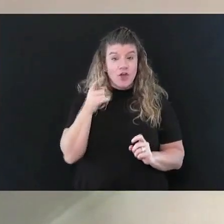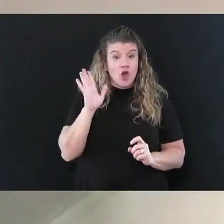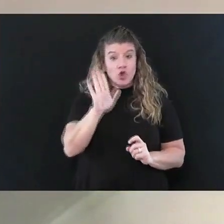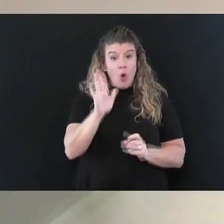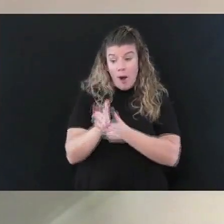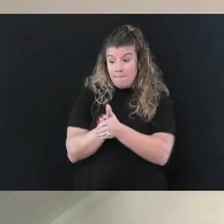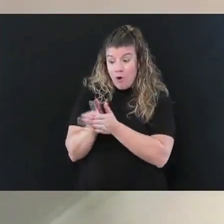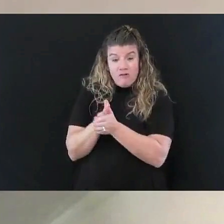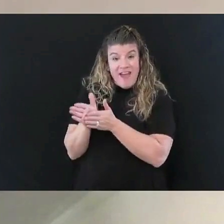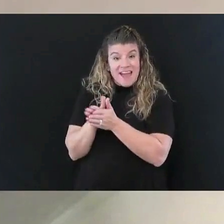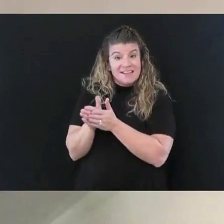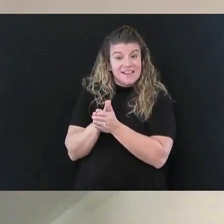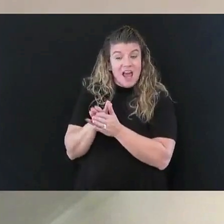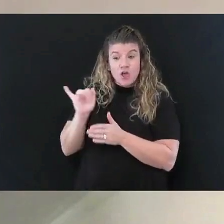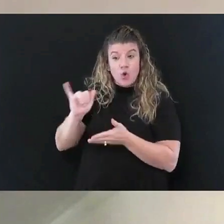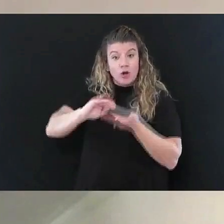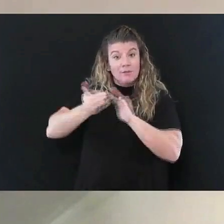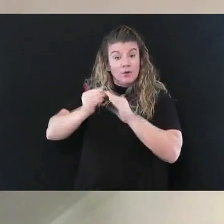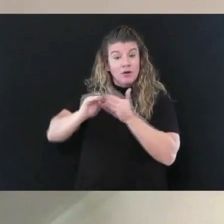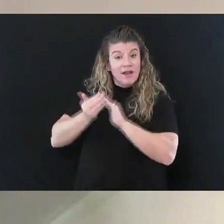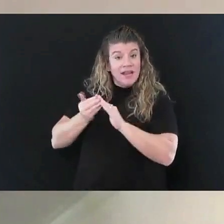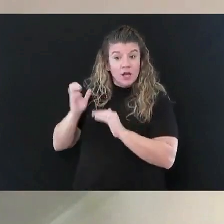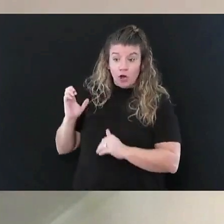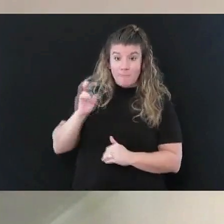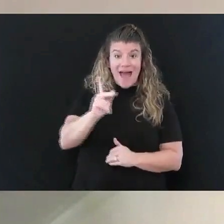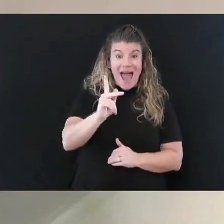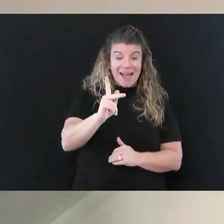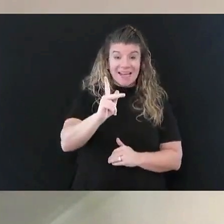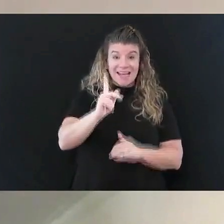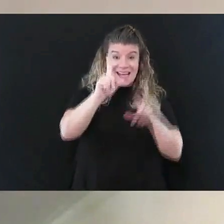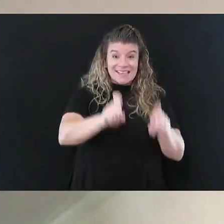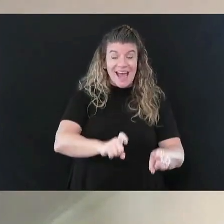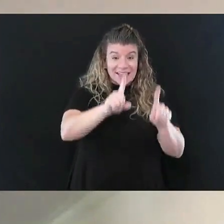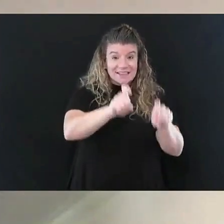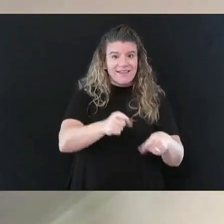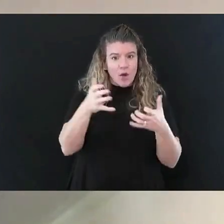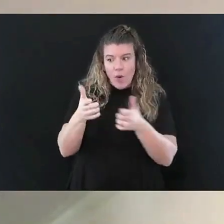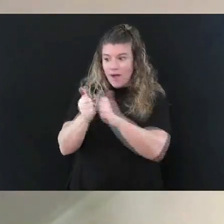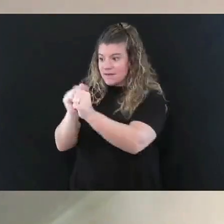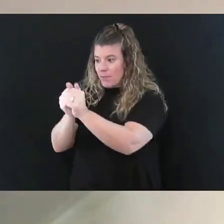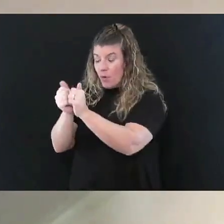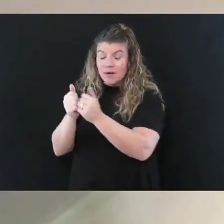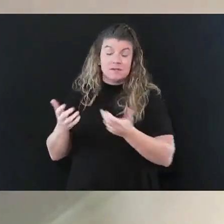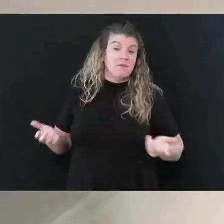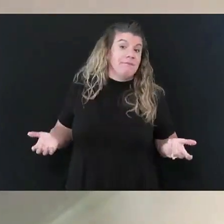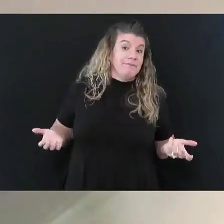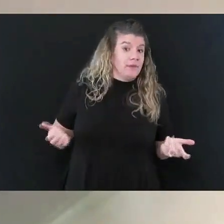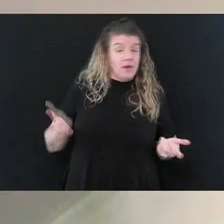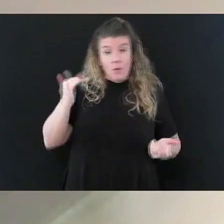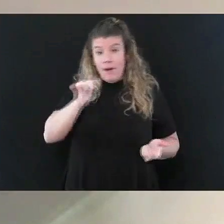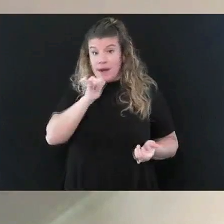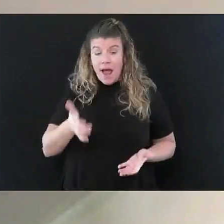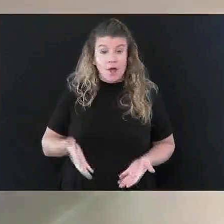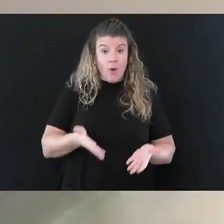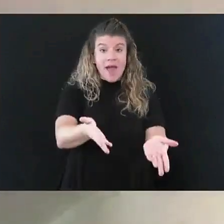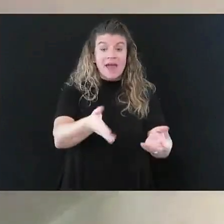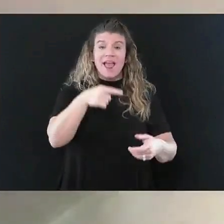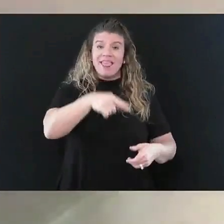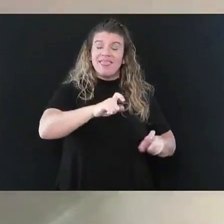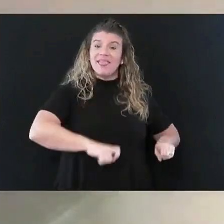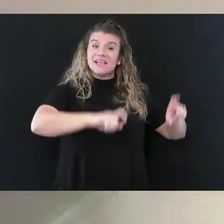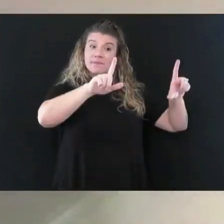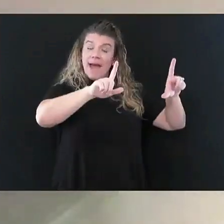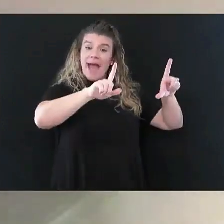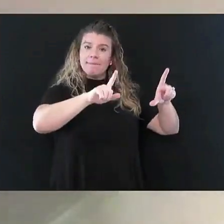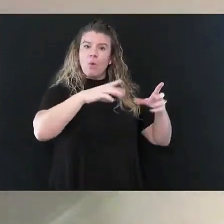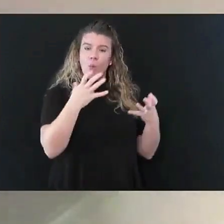on the field motivates communities to get testing, so be it. This map and this county alert system is really meant to create